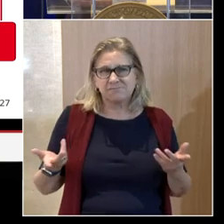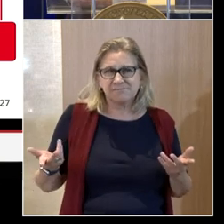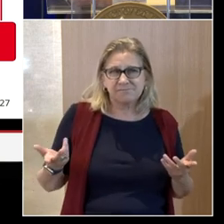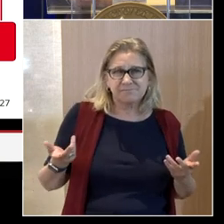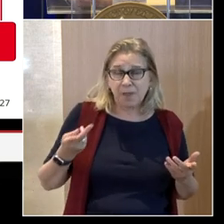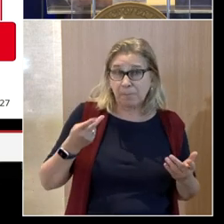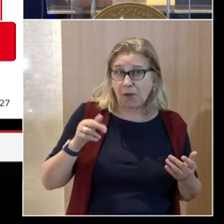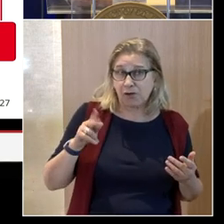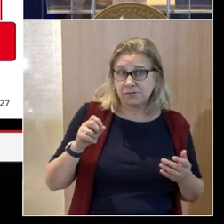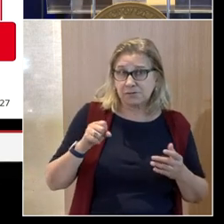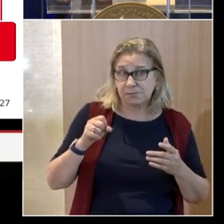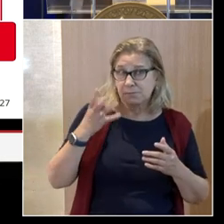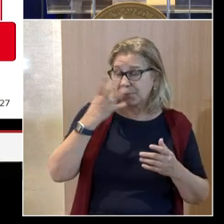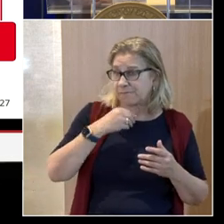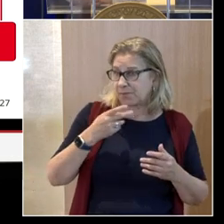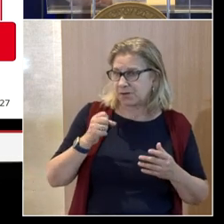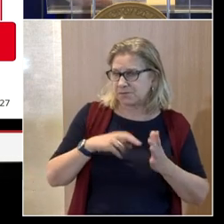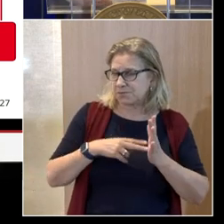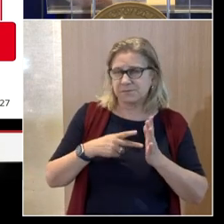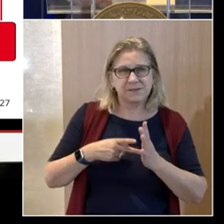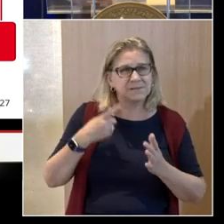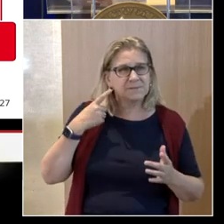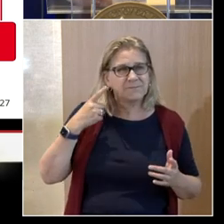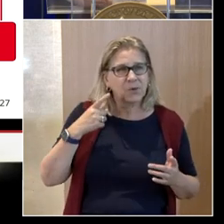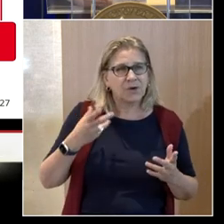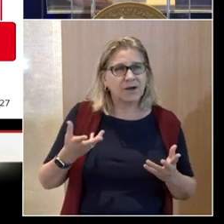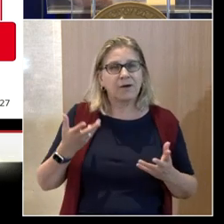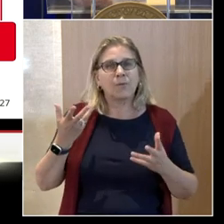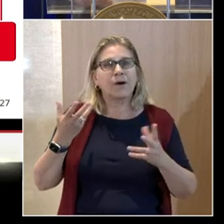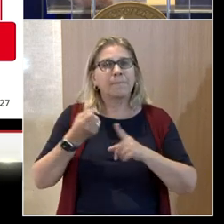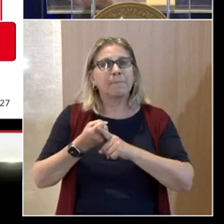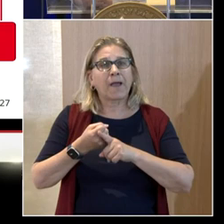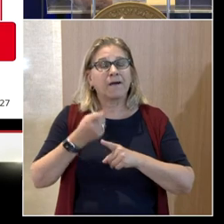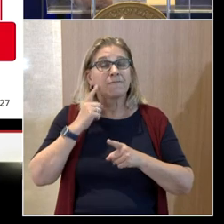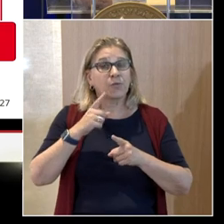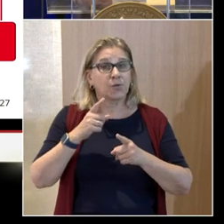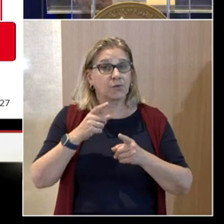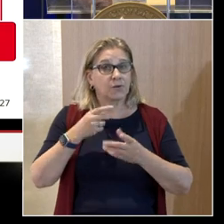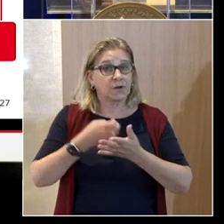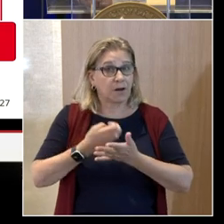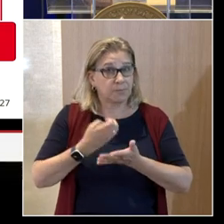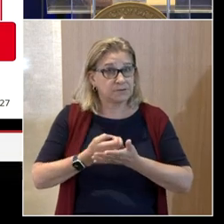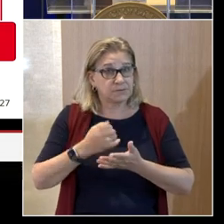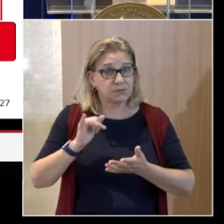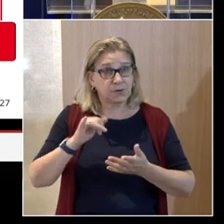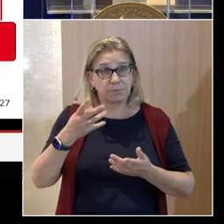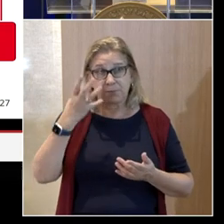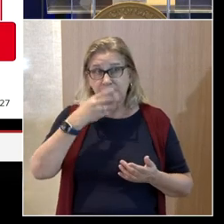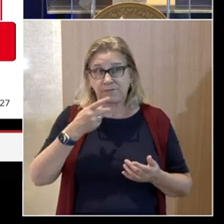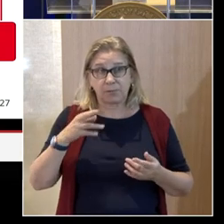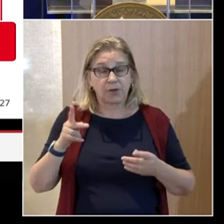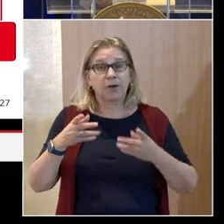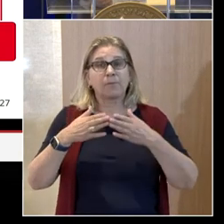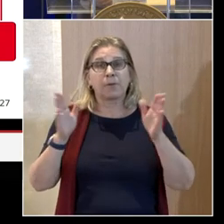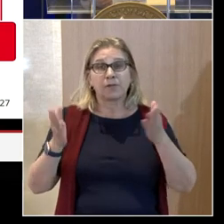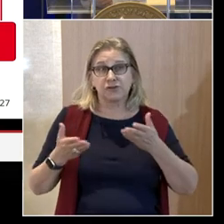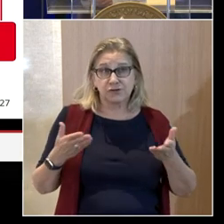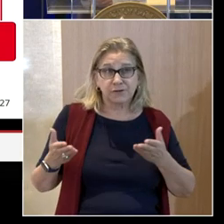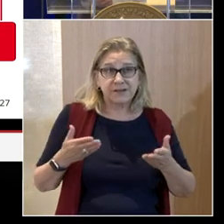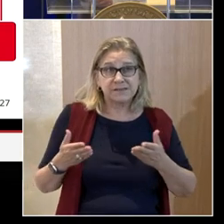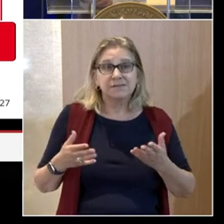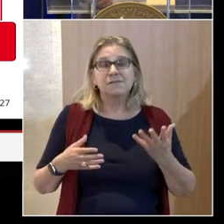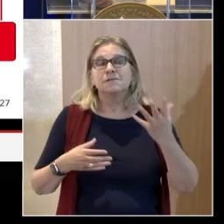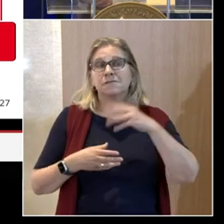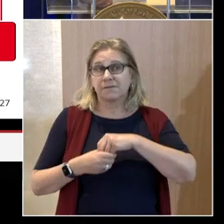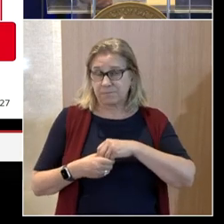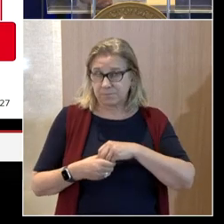that? As well as how do we integrate public safety and public services into our thinking and our framework? And so all of that's meant to roll up